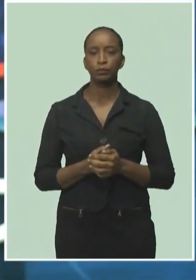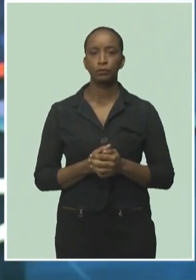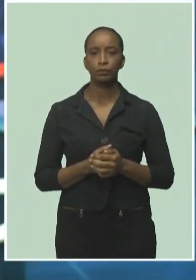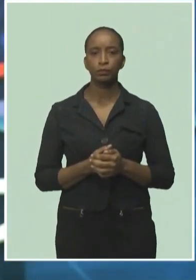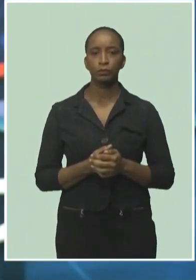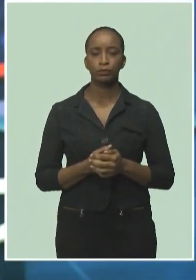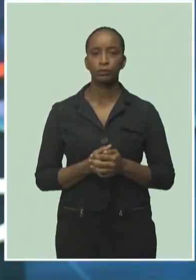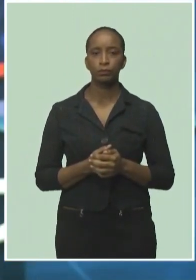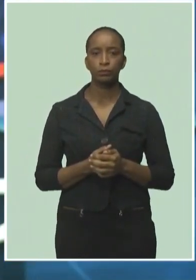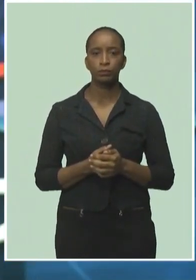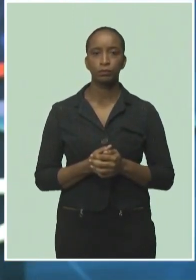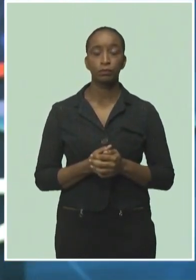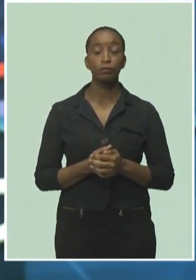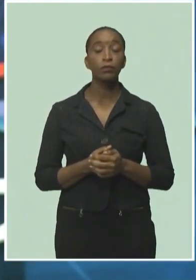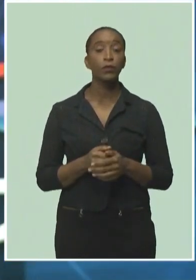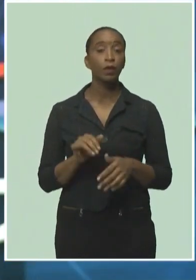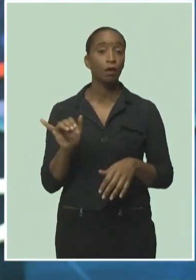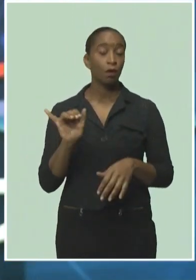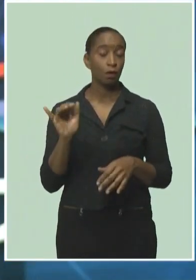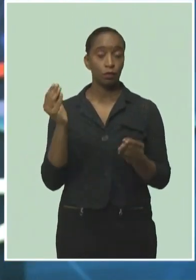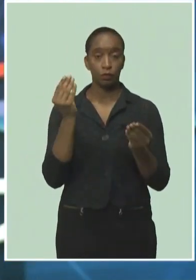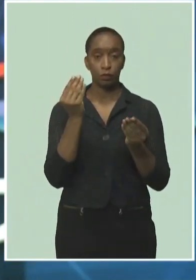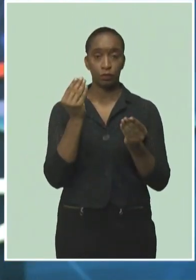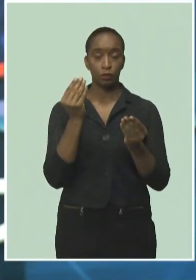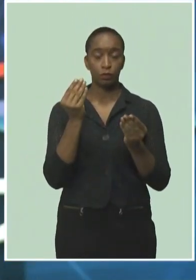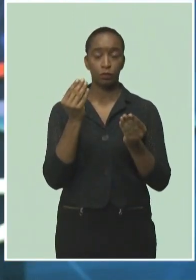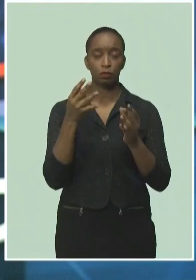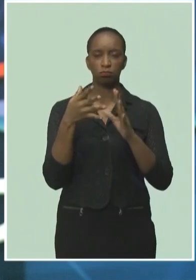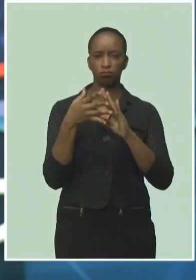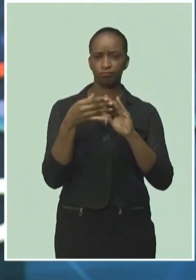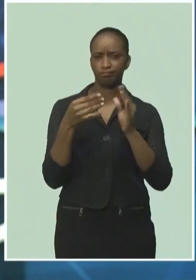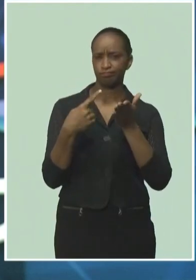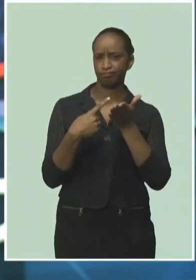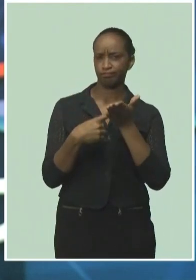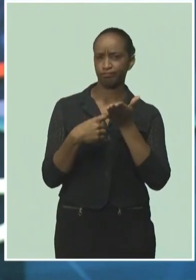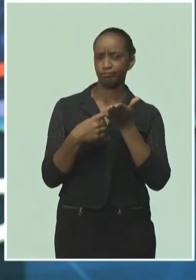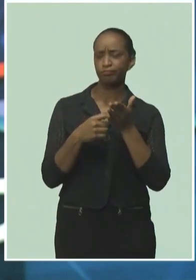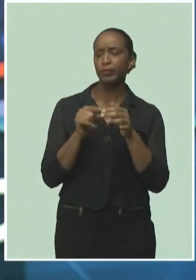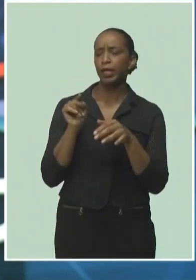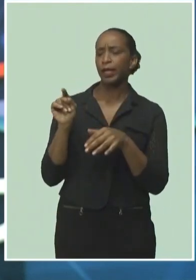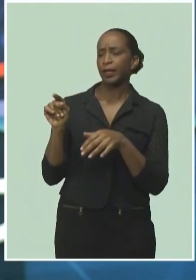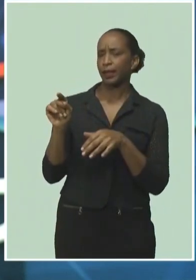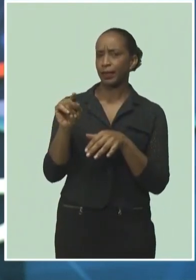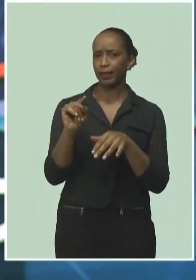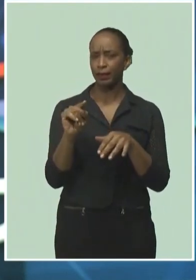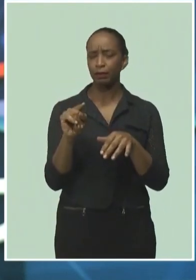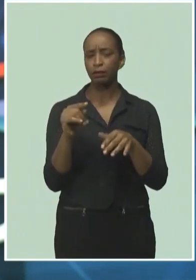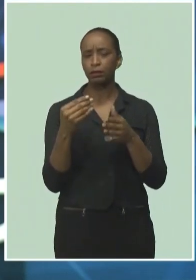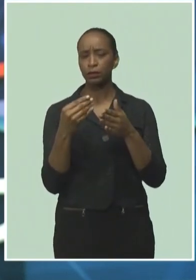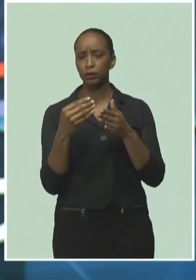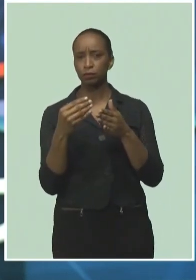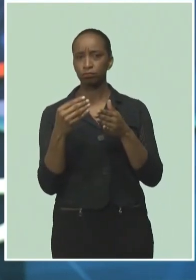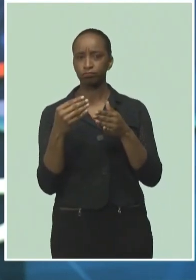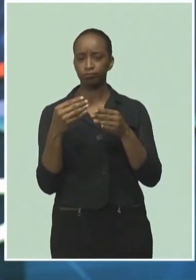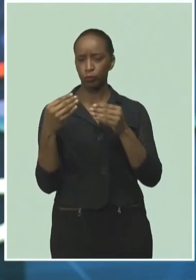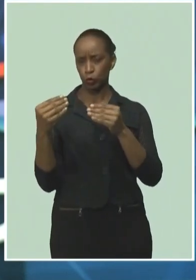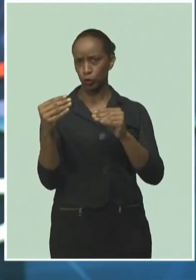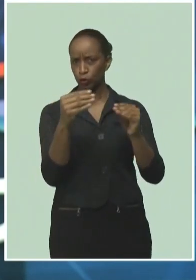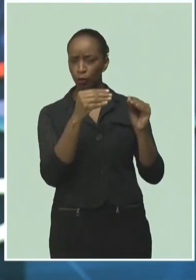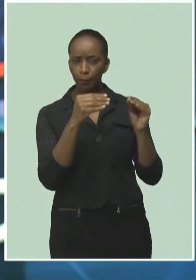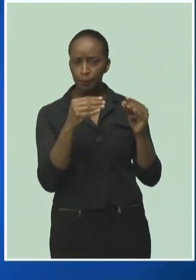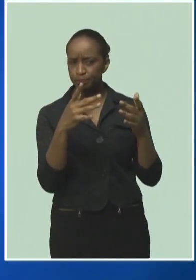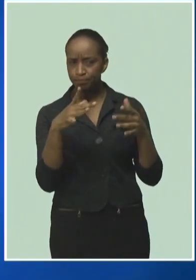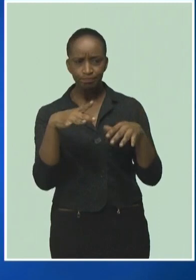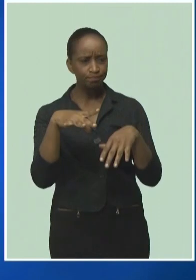Mr. Lane also addressed complaints by many consumers that chicken has been scarce from shelves in supermarkets.